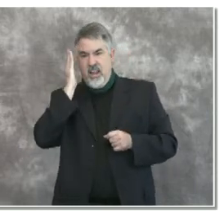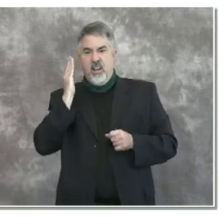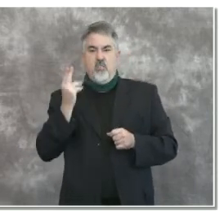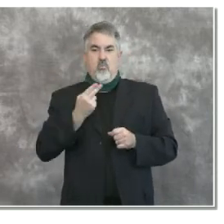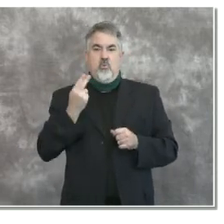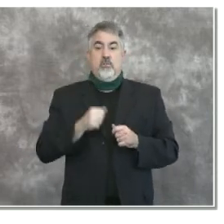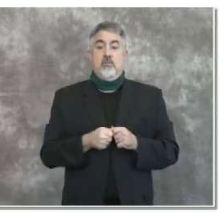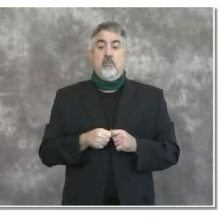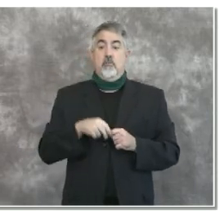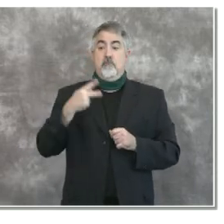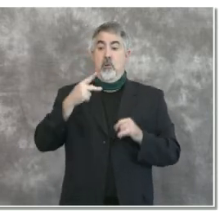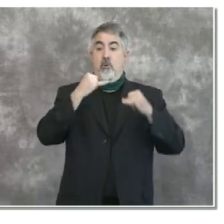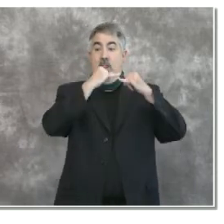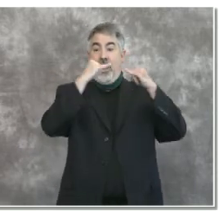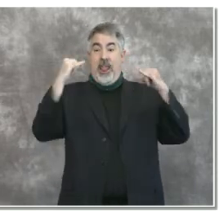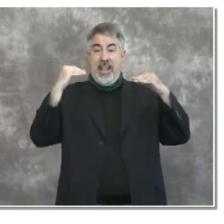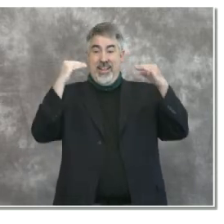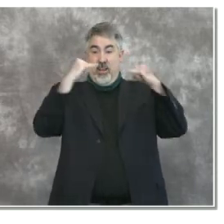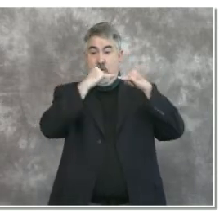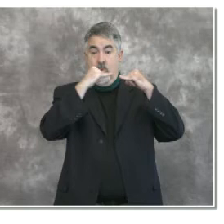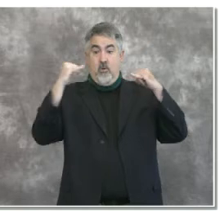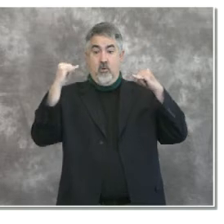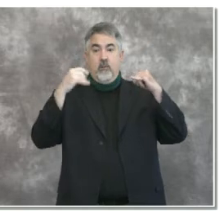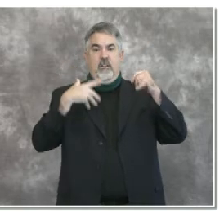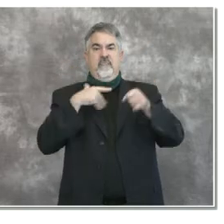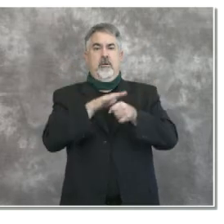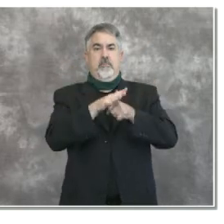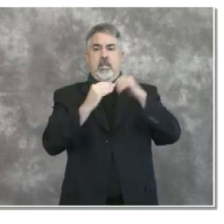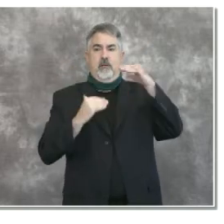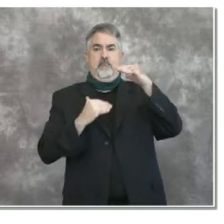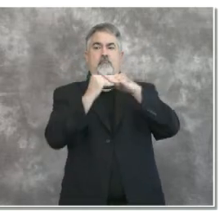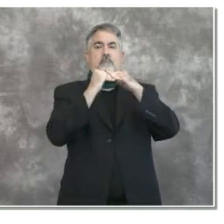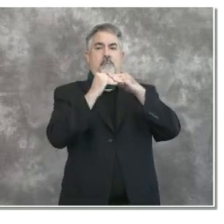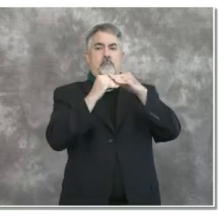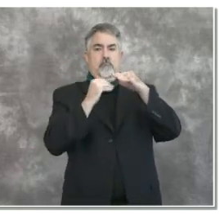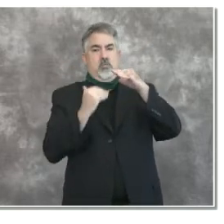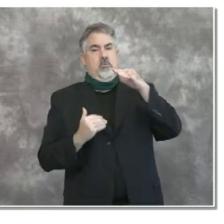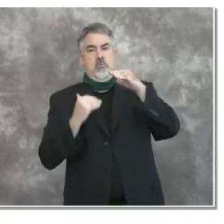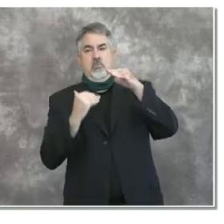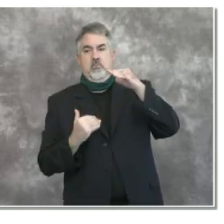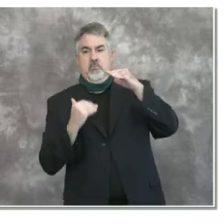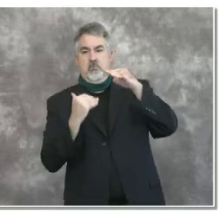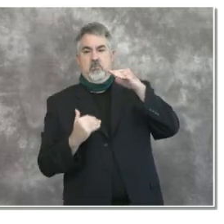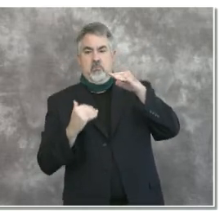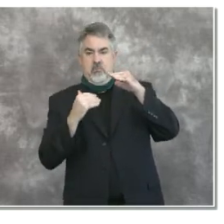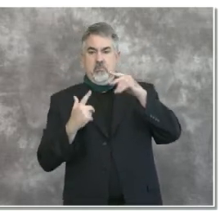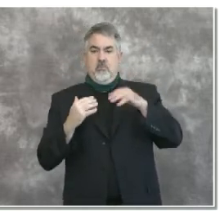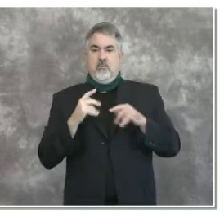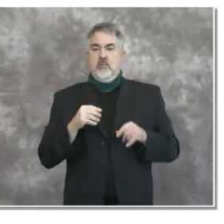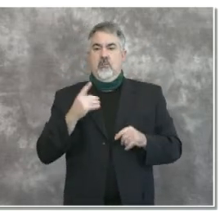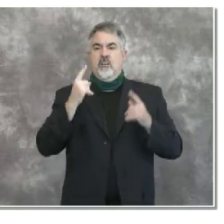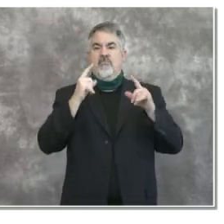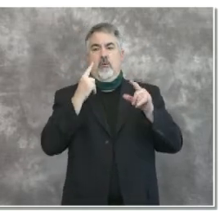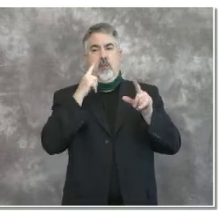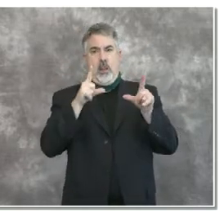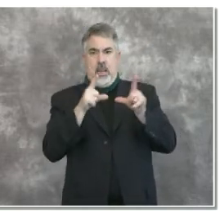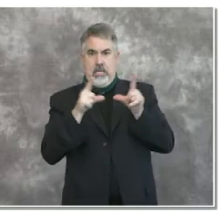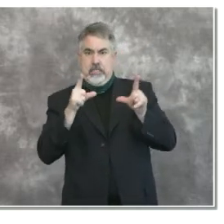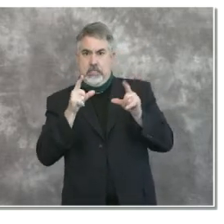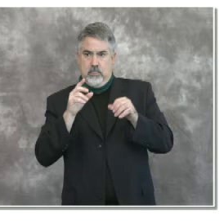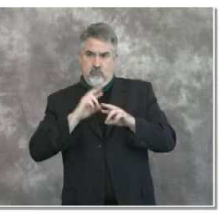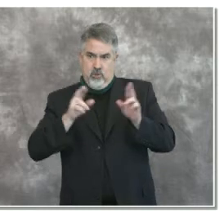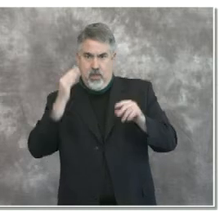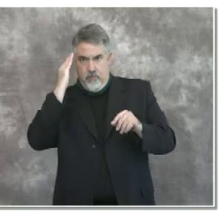is current bed capacity. The green line is licensed bed capacity. Current bed capacity is a better number to use because it